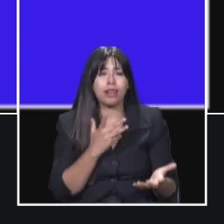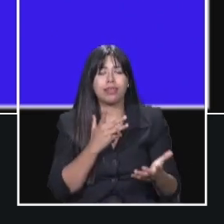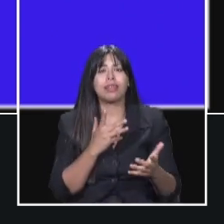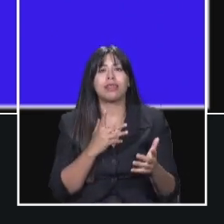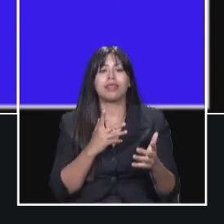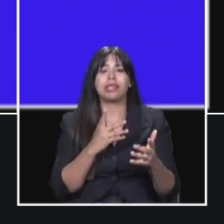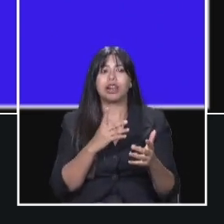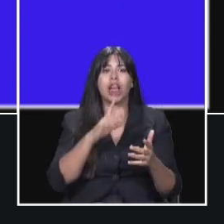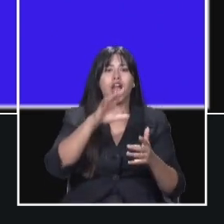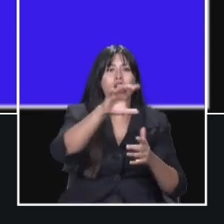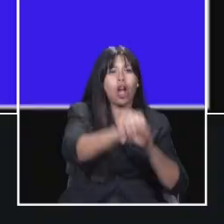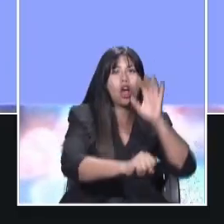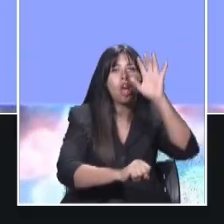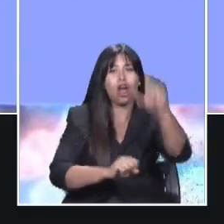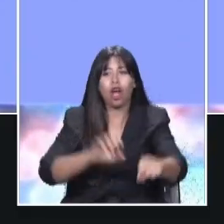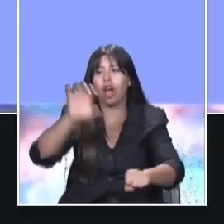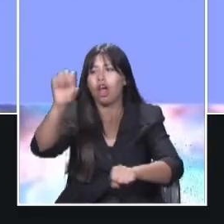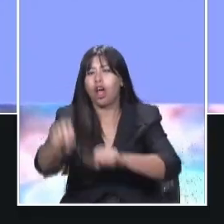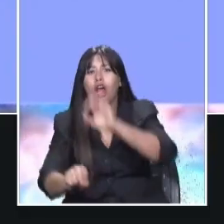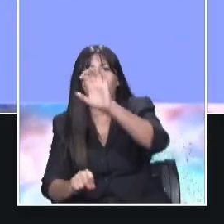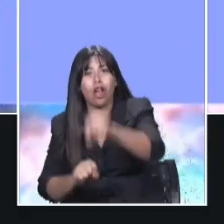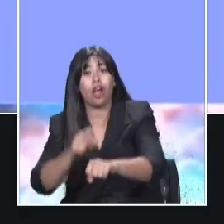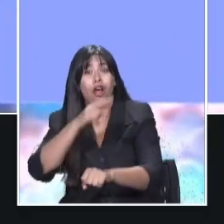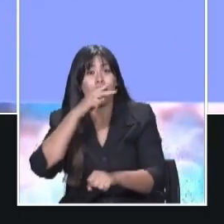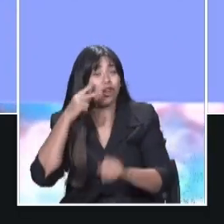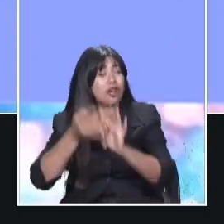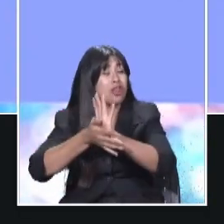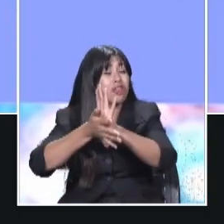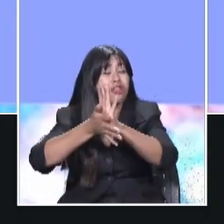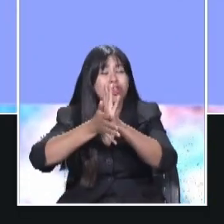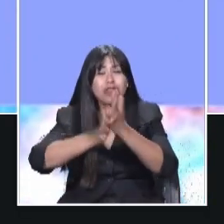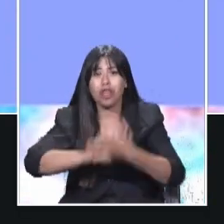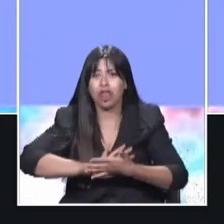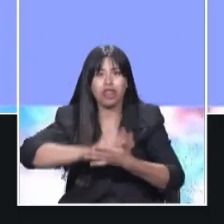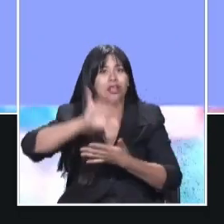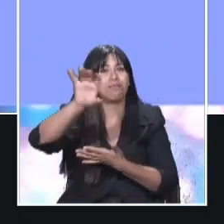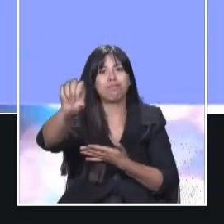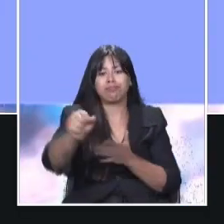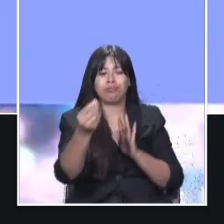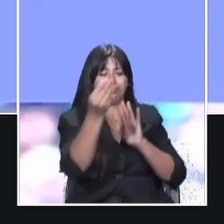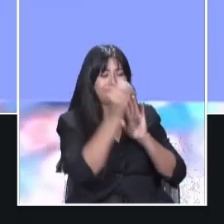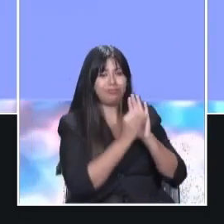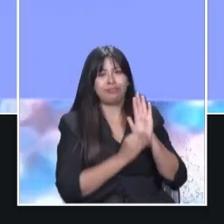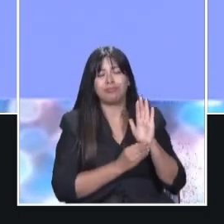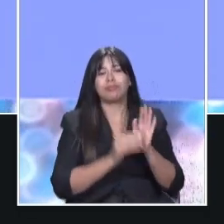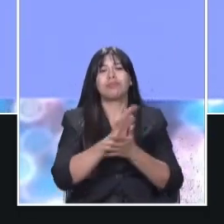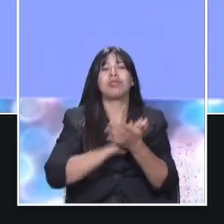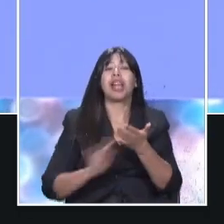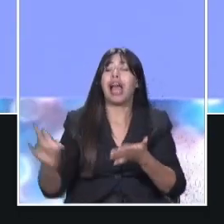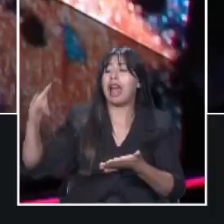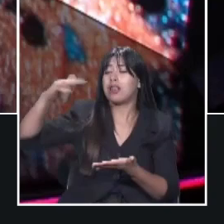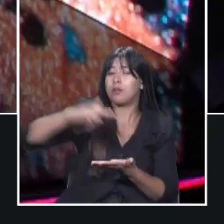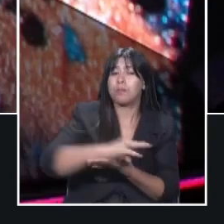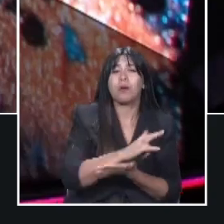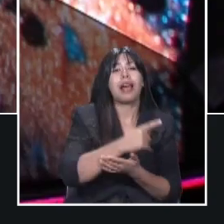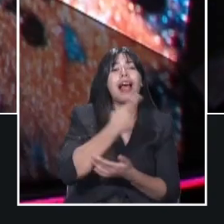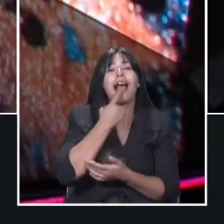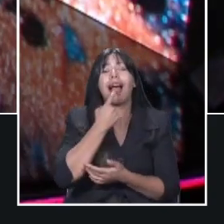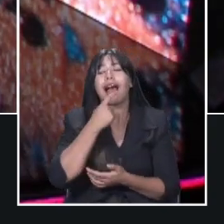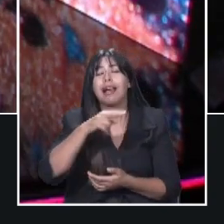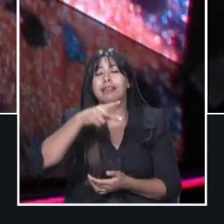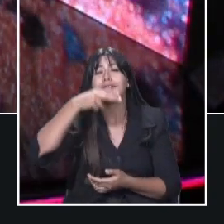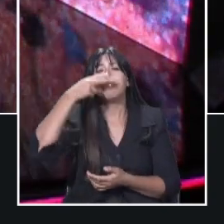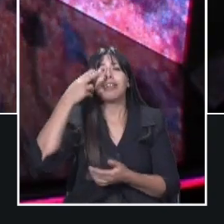airport, or the smell that is coming from your breath, or the smell in an industrial case, we map all of it to detect smell.